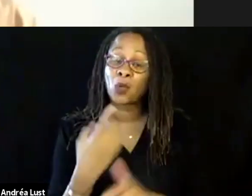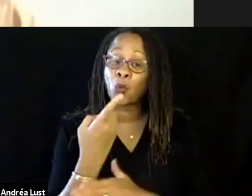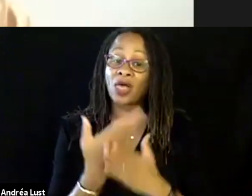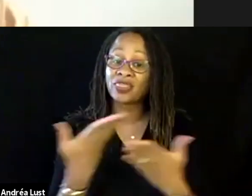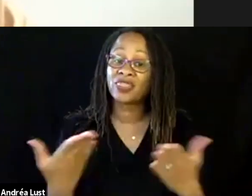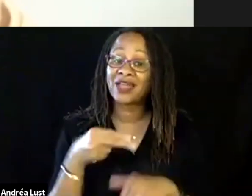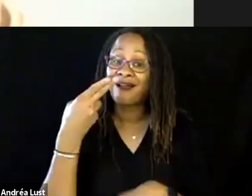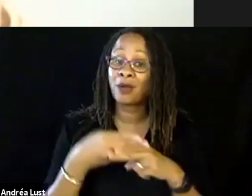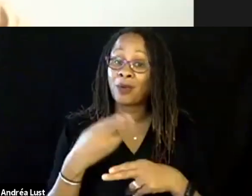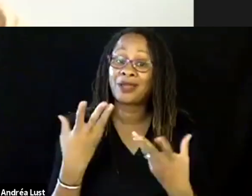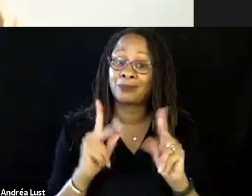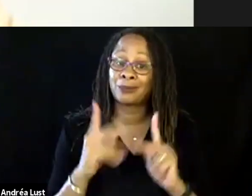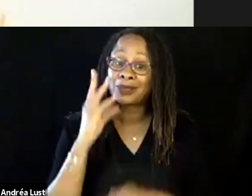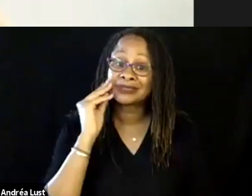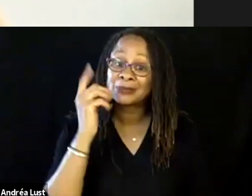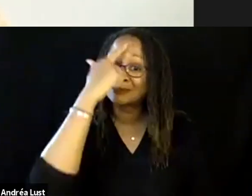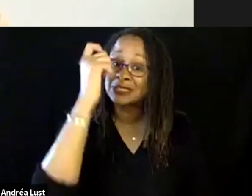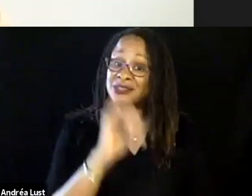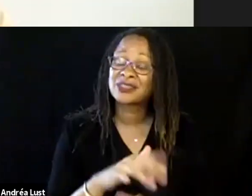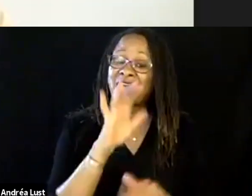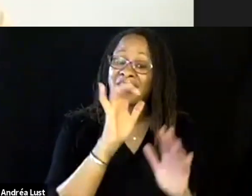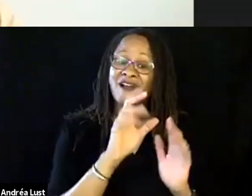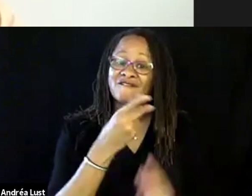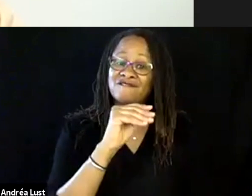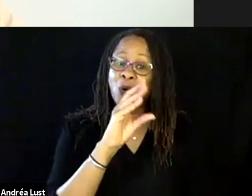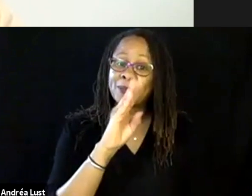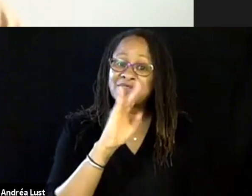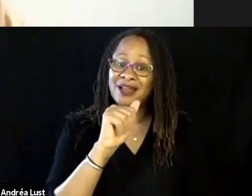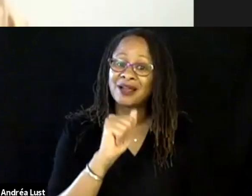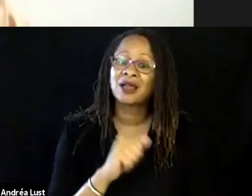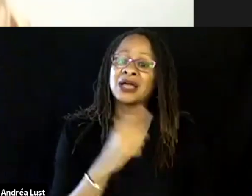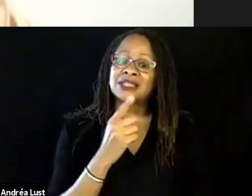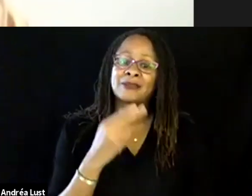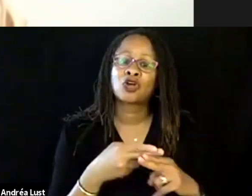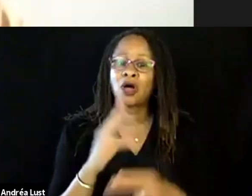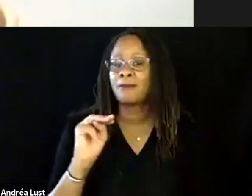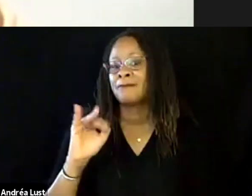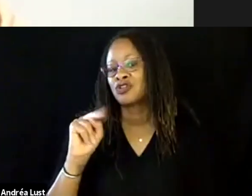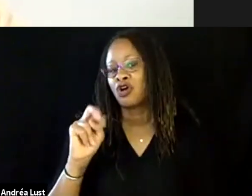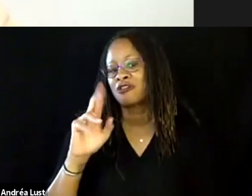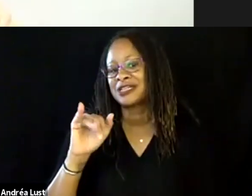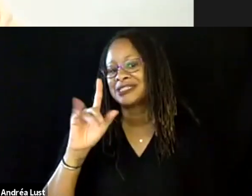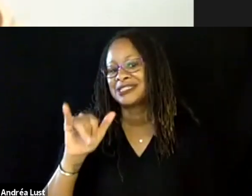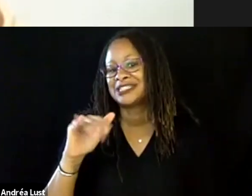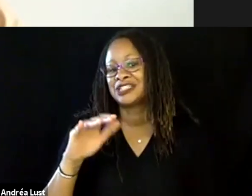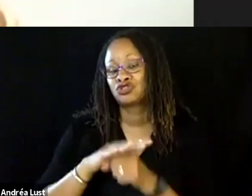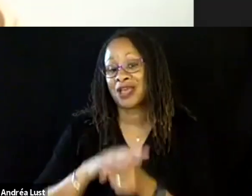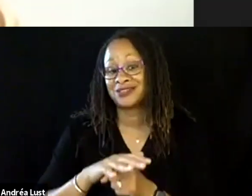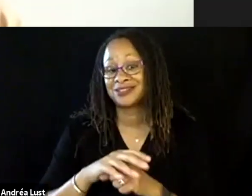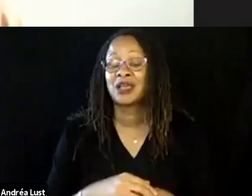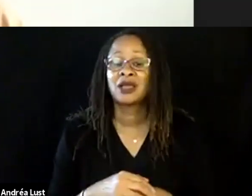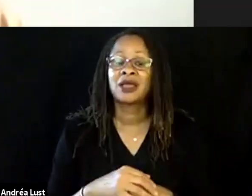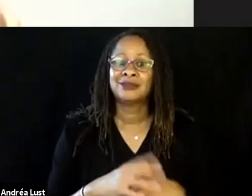higher weight people experience because of that phobia is something called minority stress. Ironically, even though, right,